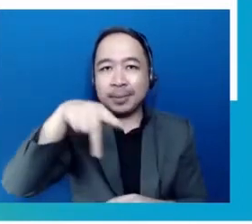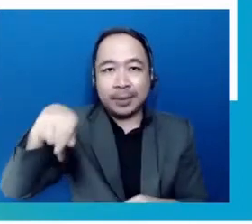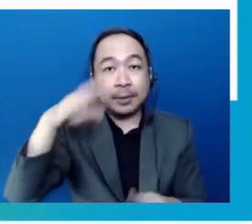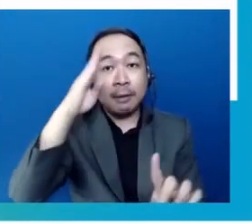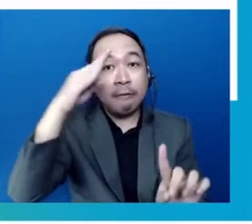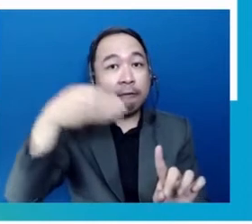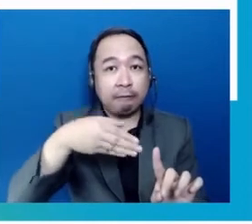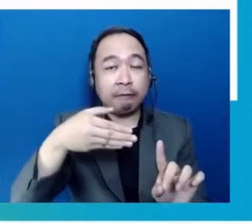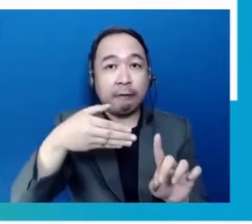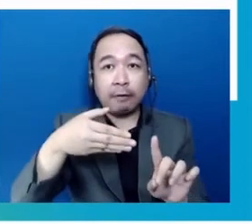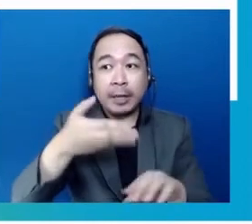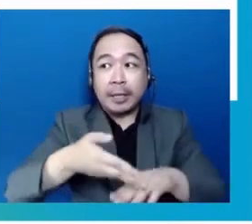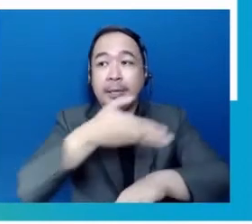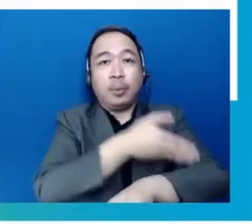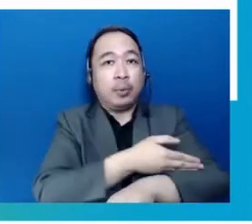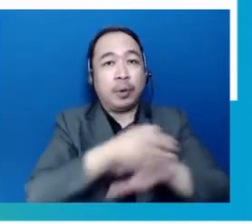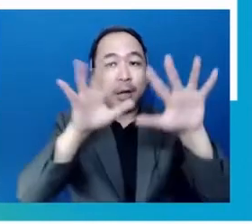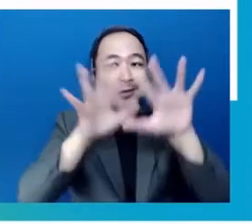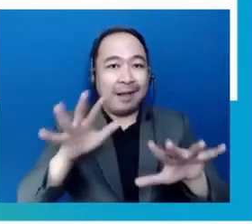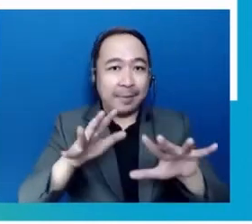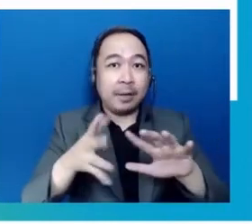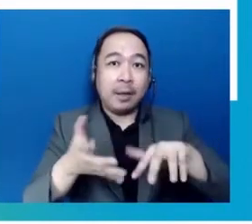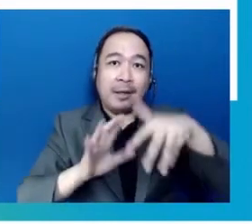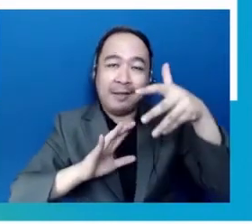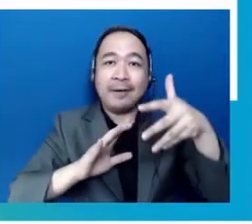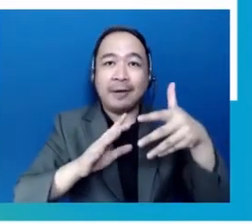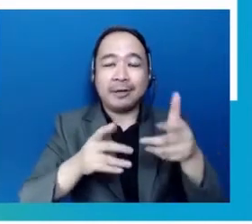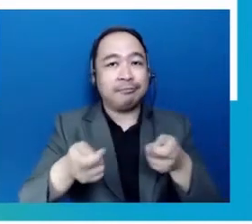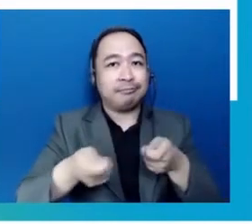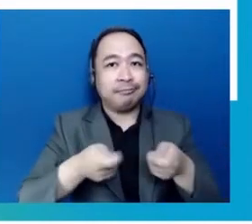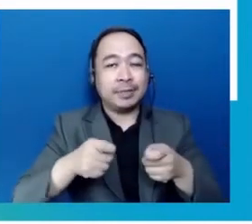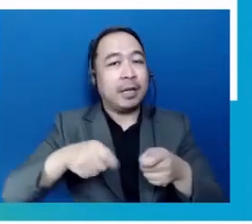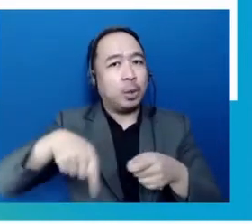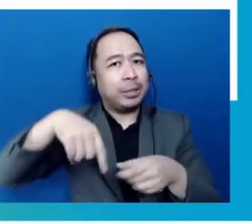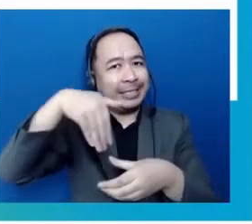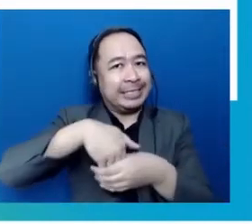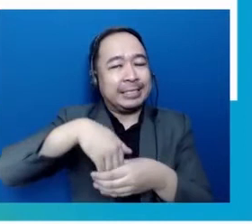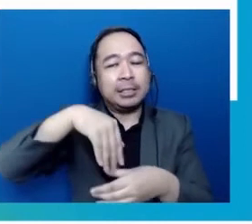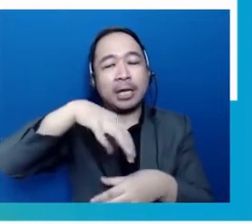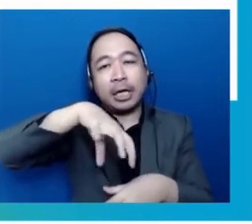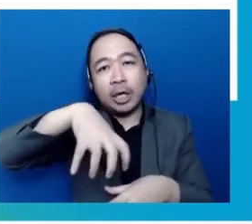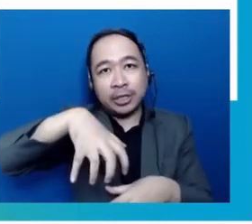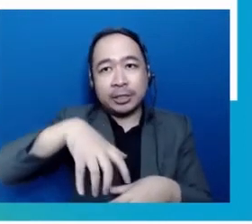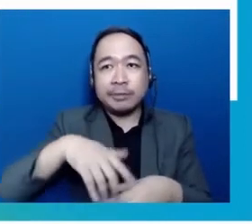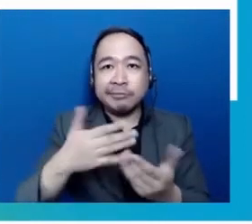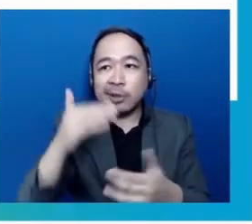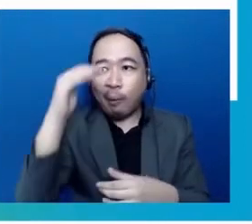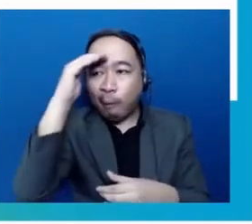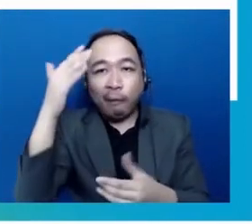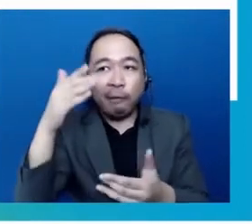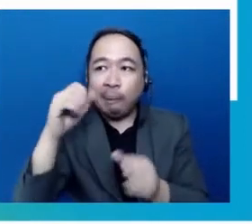expand climate adaptation interventions at a local level. And we are now seeking for possible donors for this very